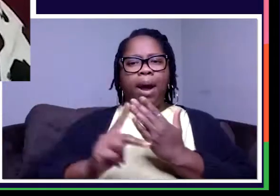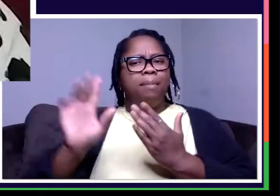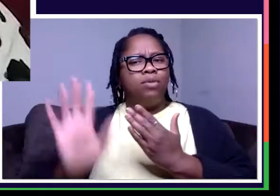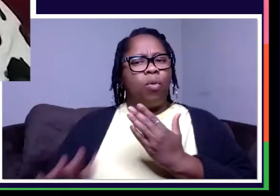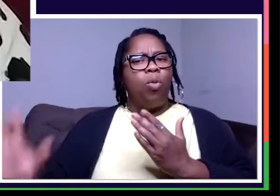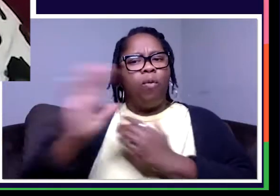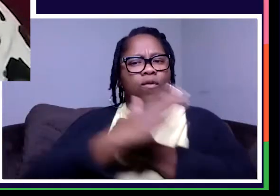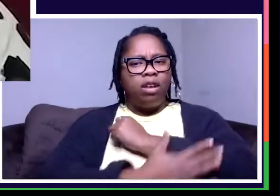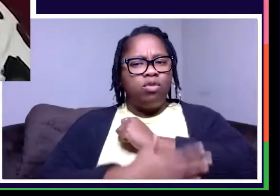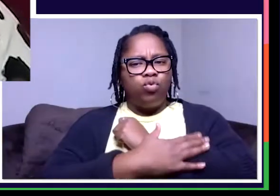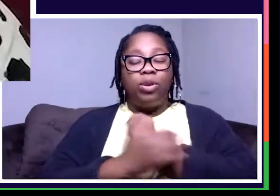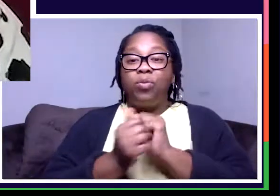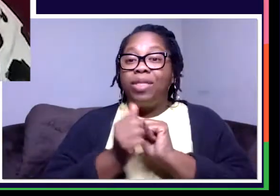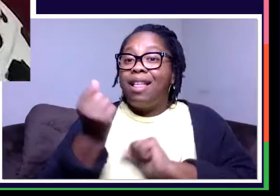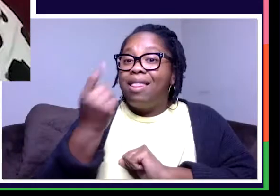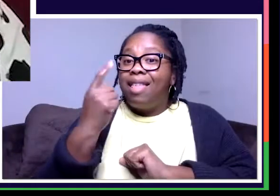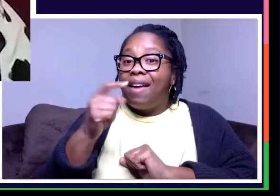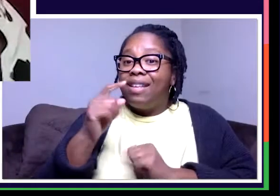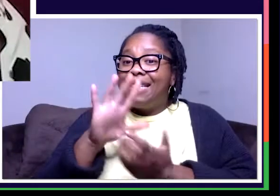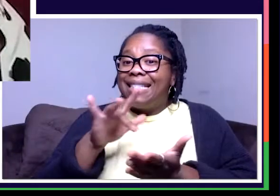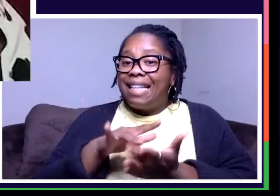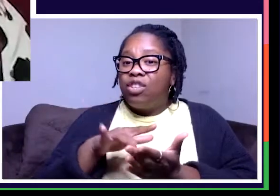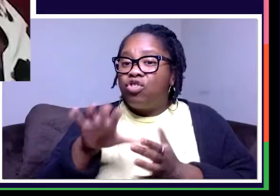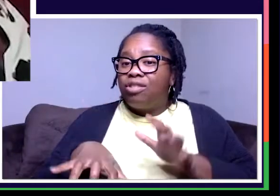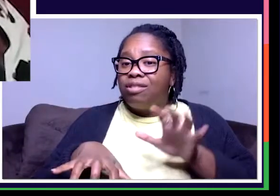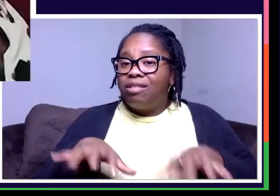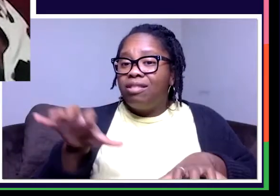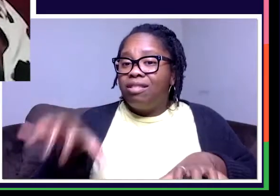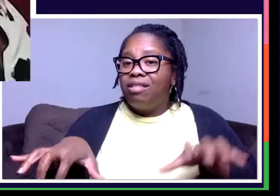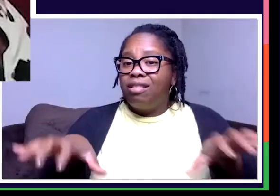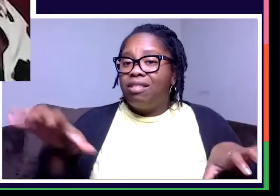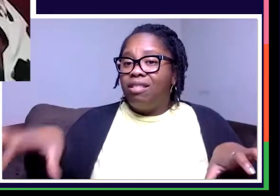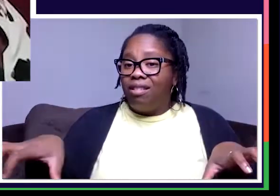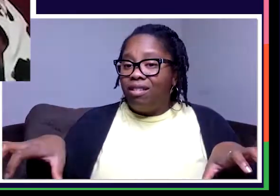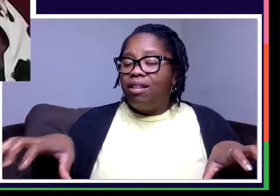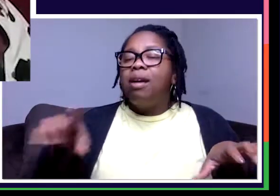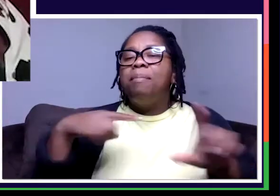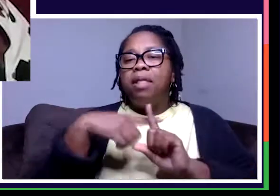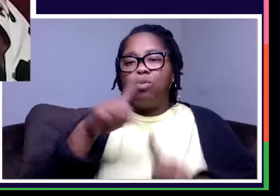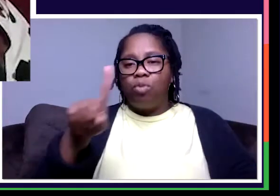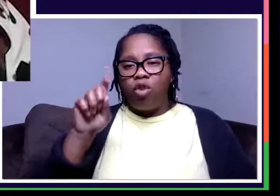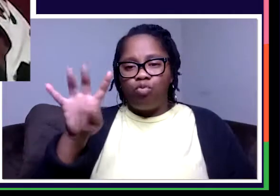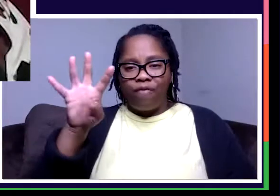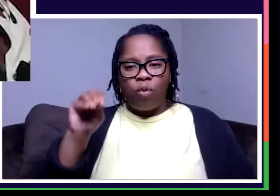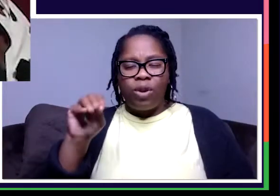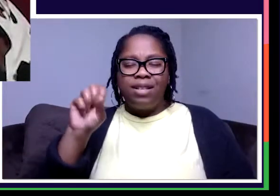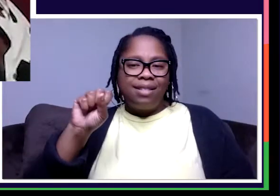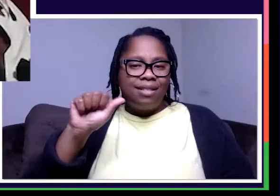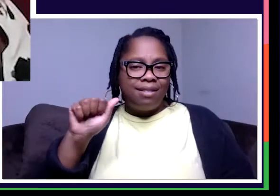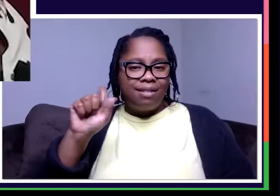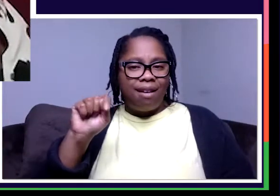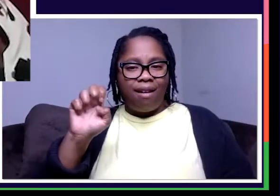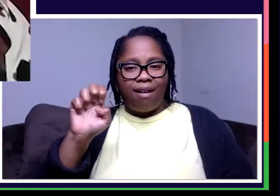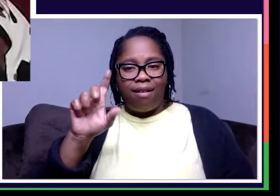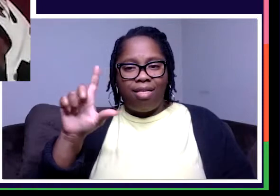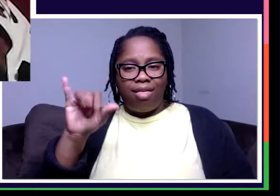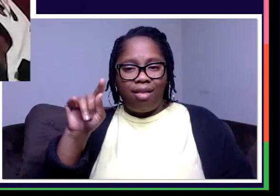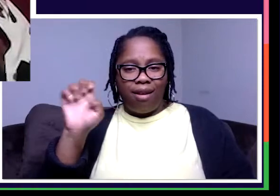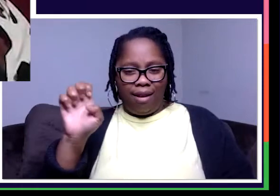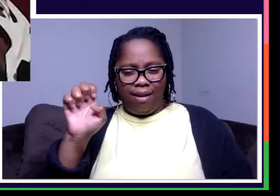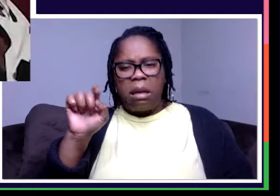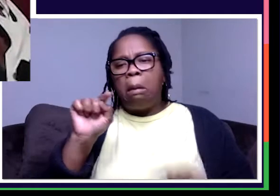education programs in the country, with 11 centers and 140